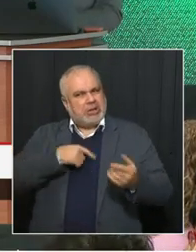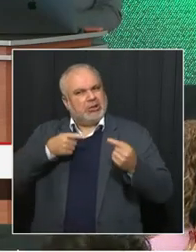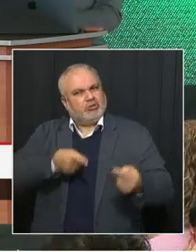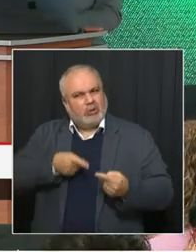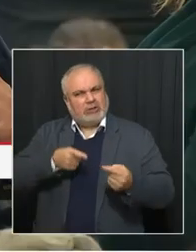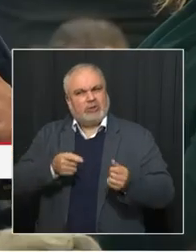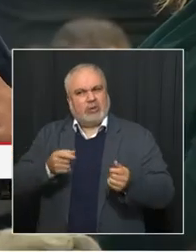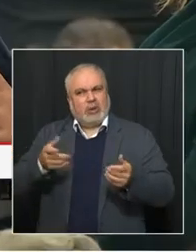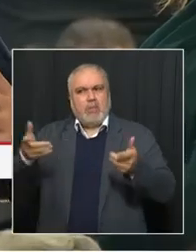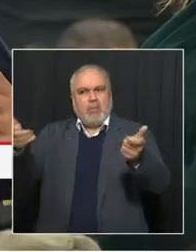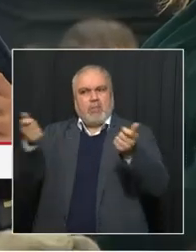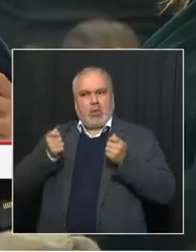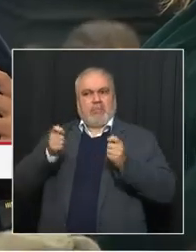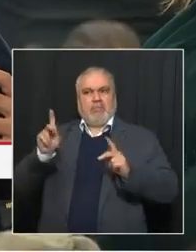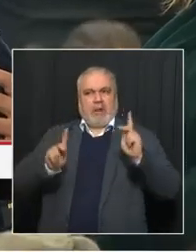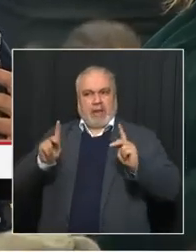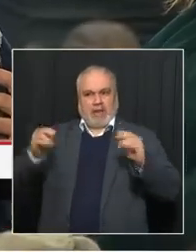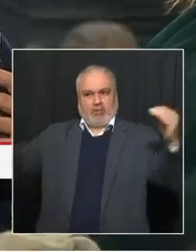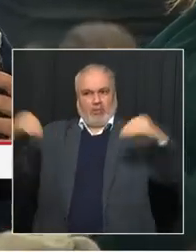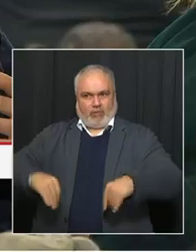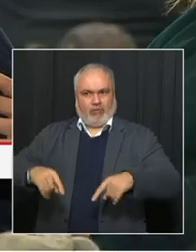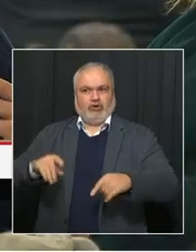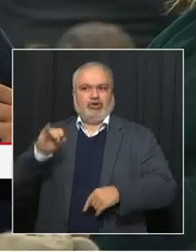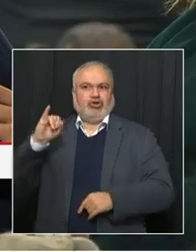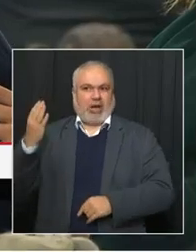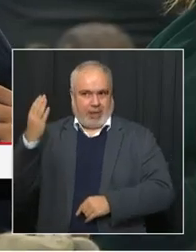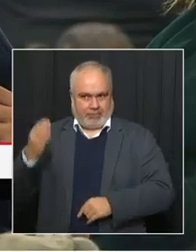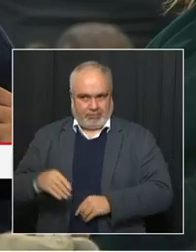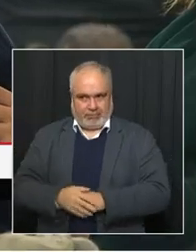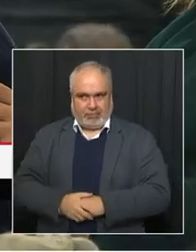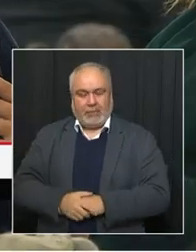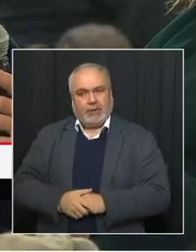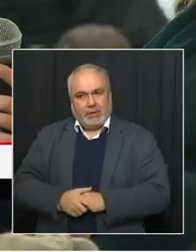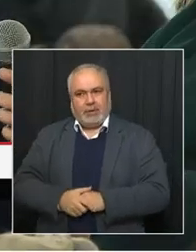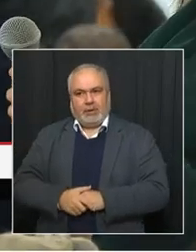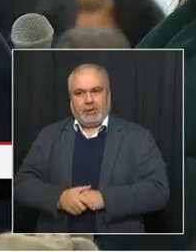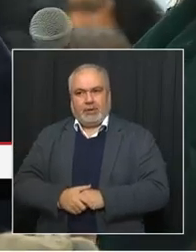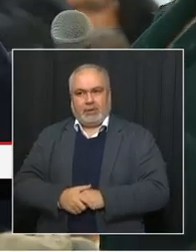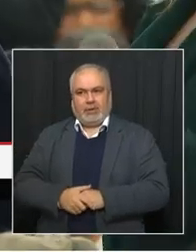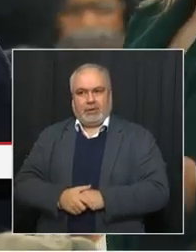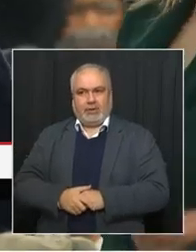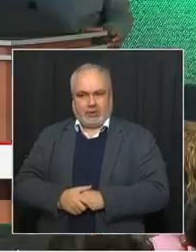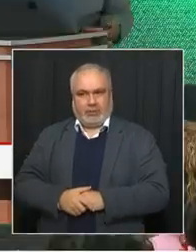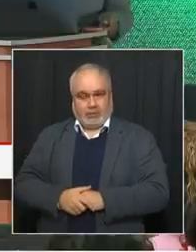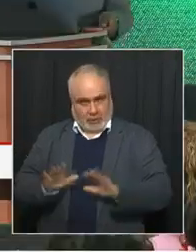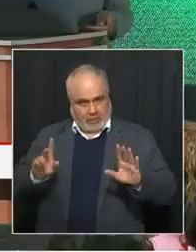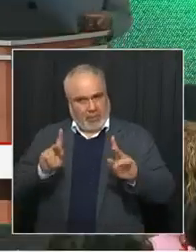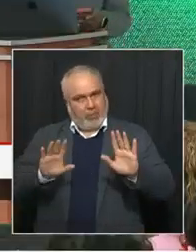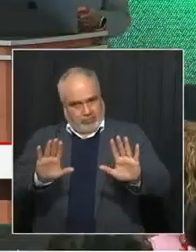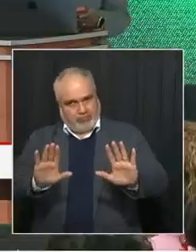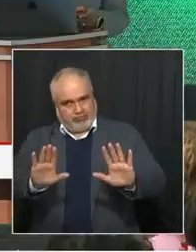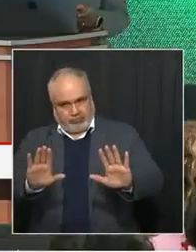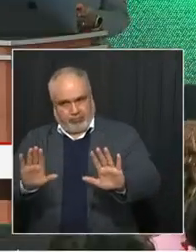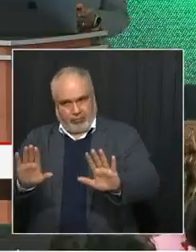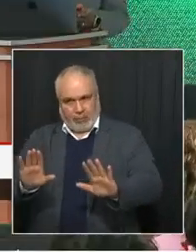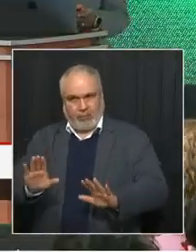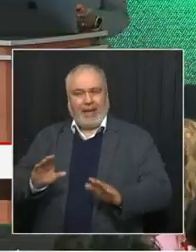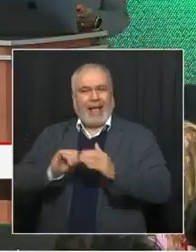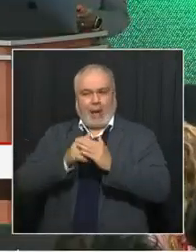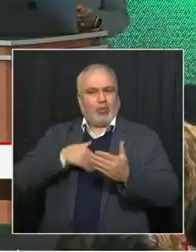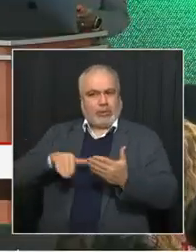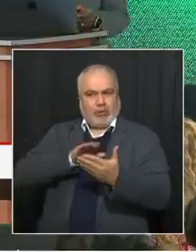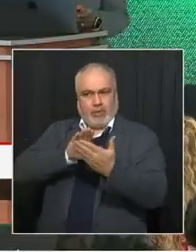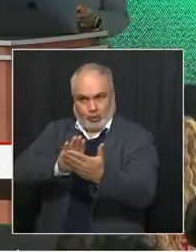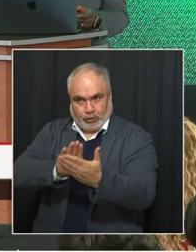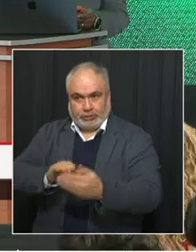with getting jobs in the city. Well, let me tell you how we're approaching that. Because